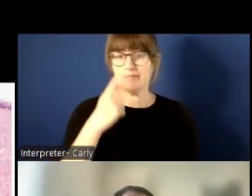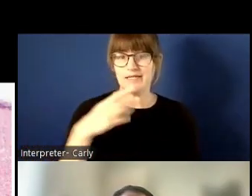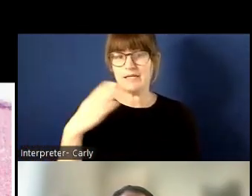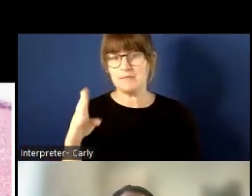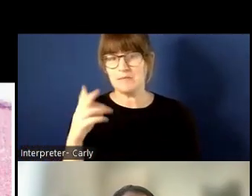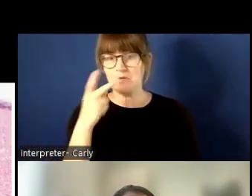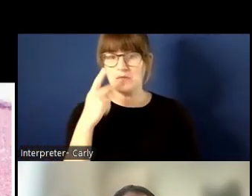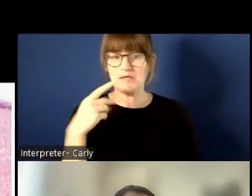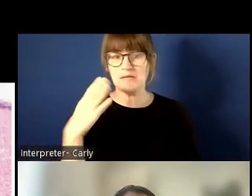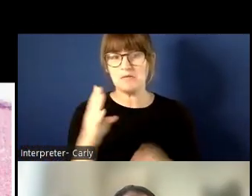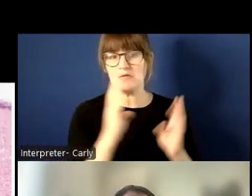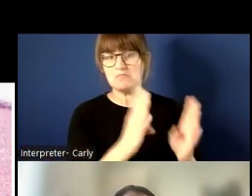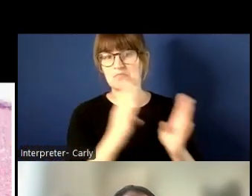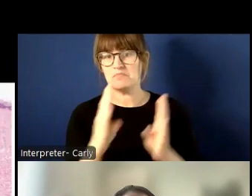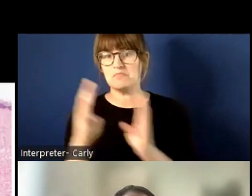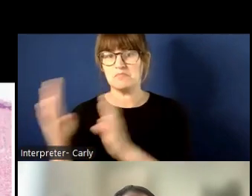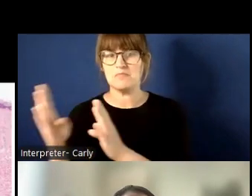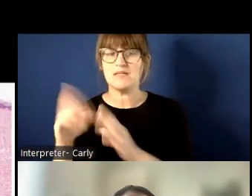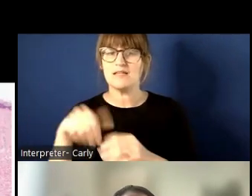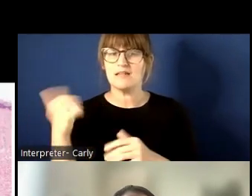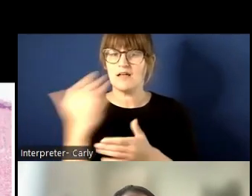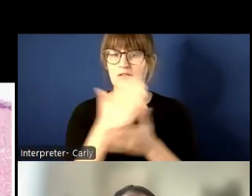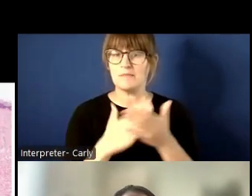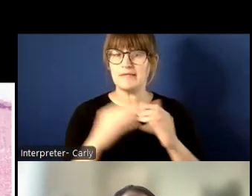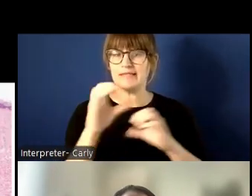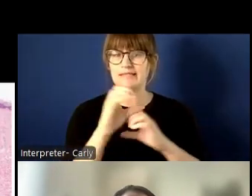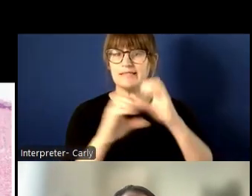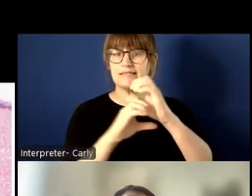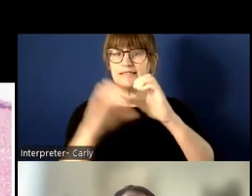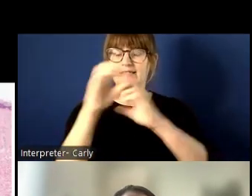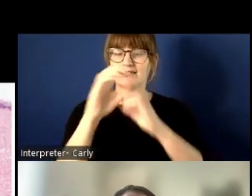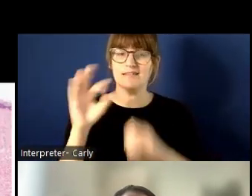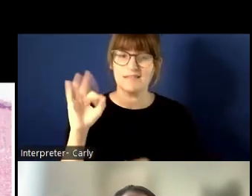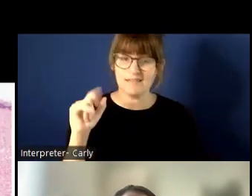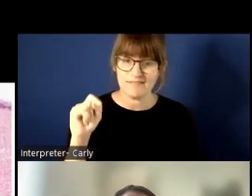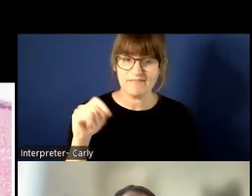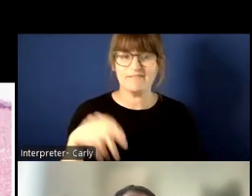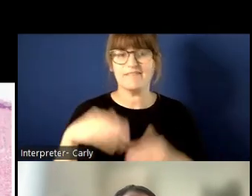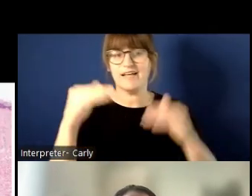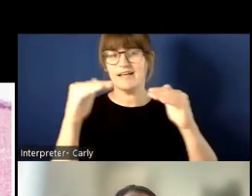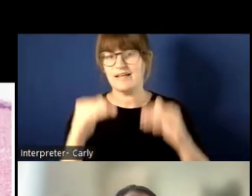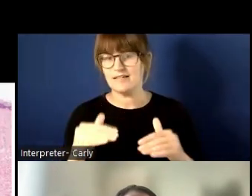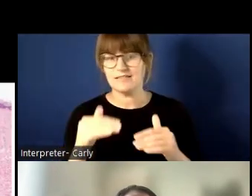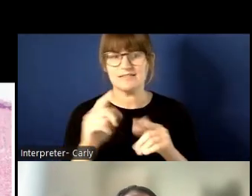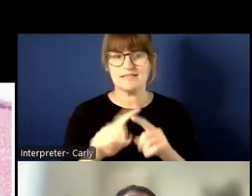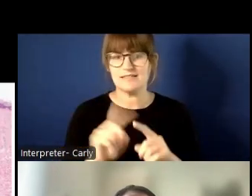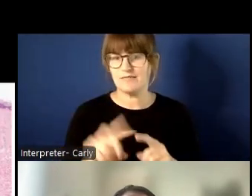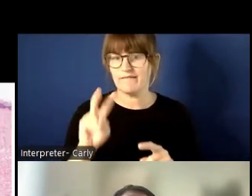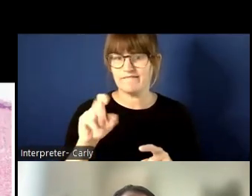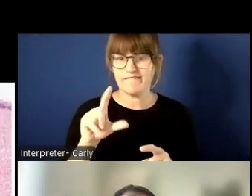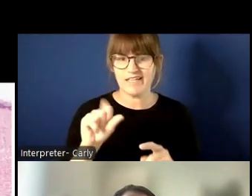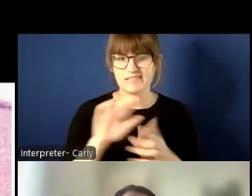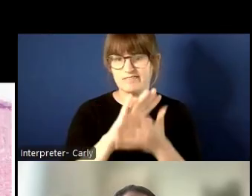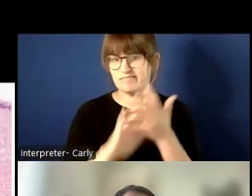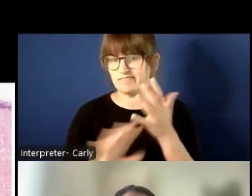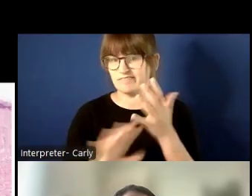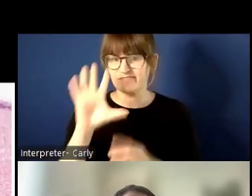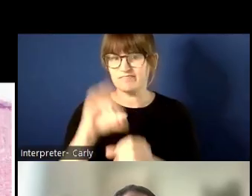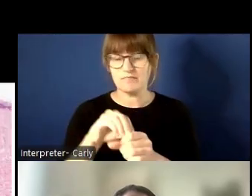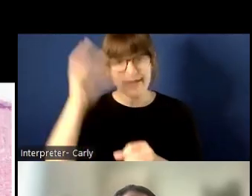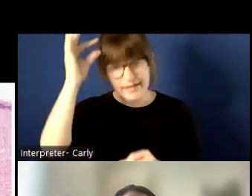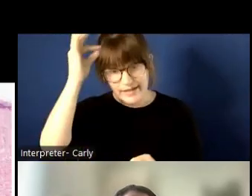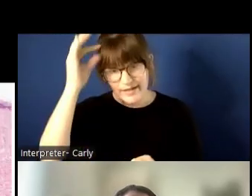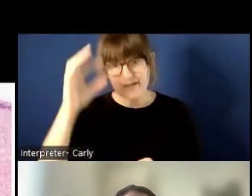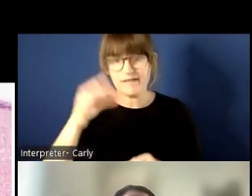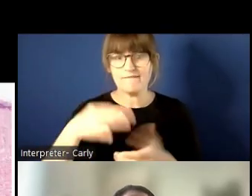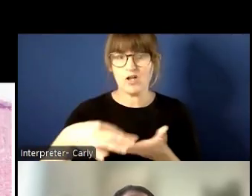there's other structures I had talked about, like the subcutaneous fat, eccrine ducts, sebaceous glands, and blood vessels and hair follicles.